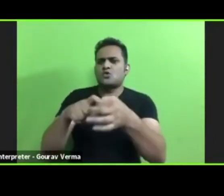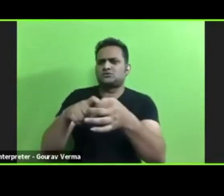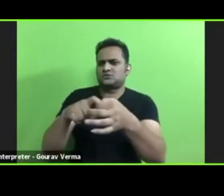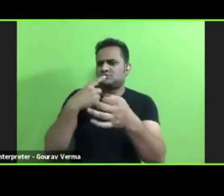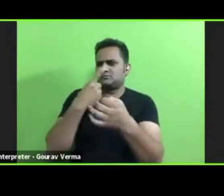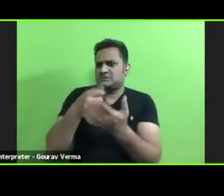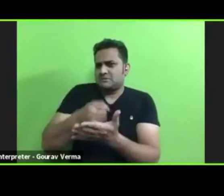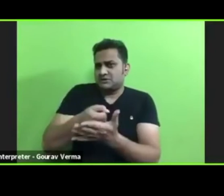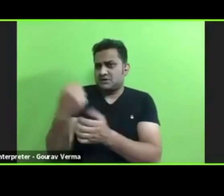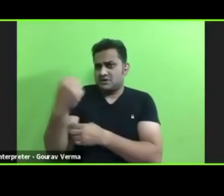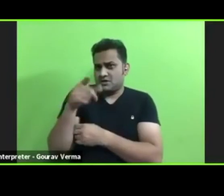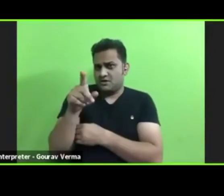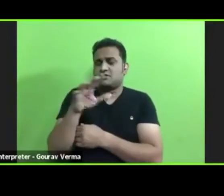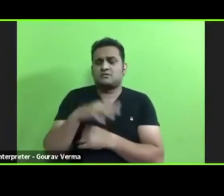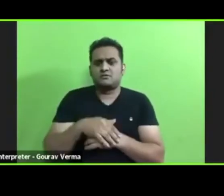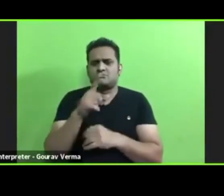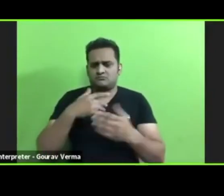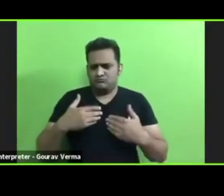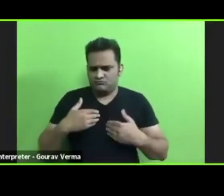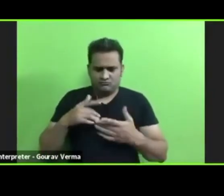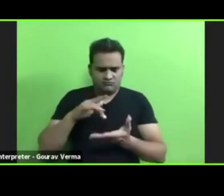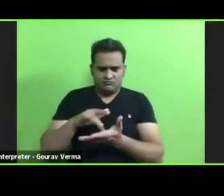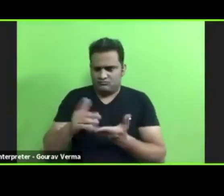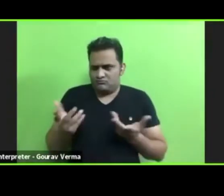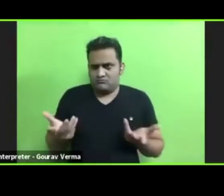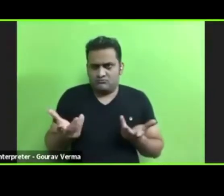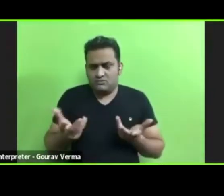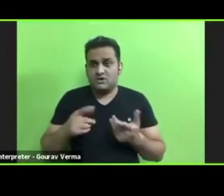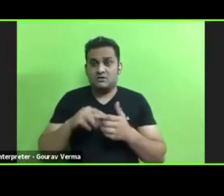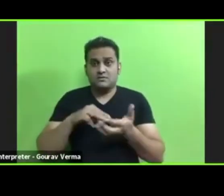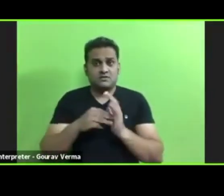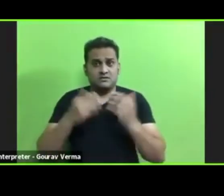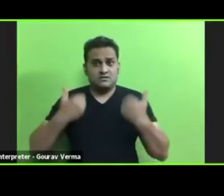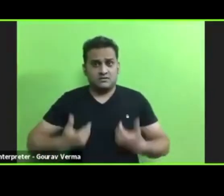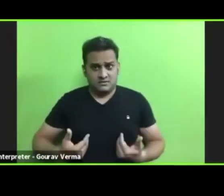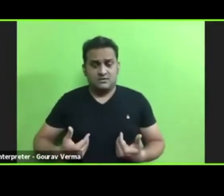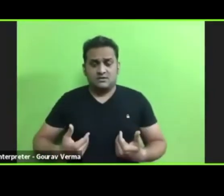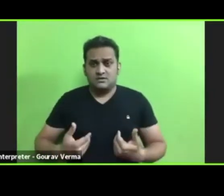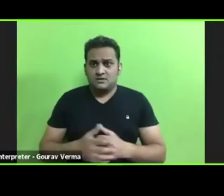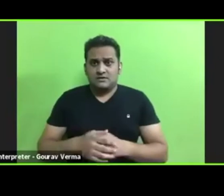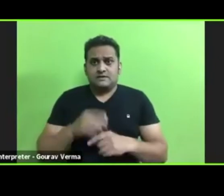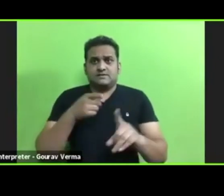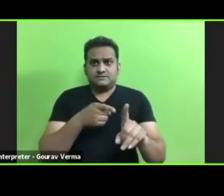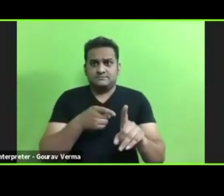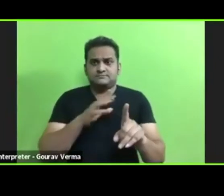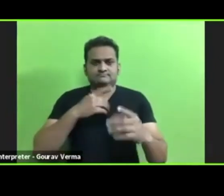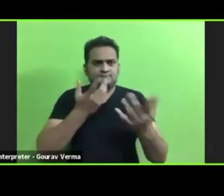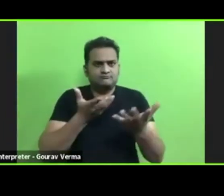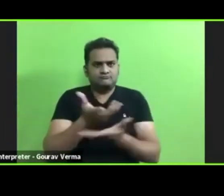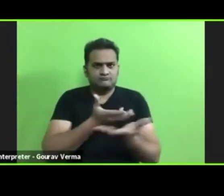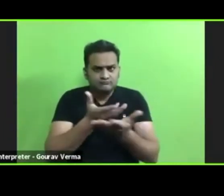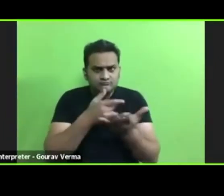of my location and me being the person who's enabling this conversation or